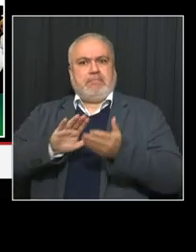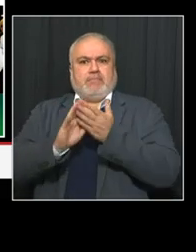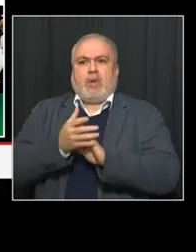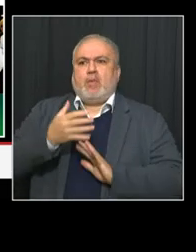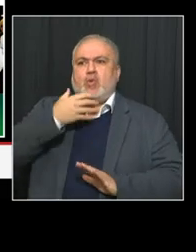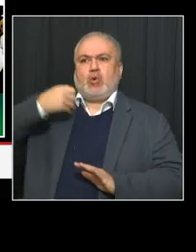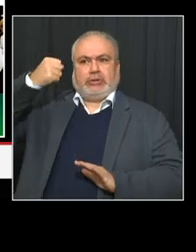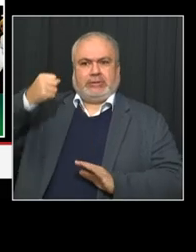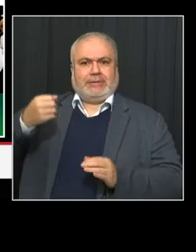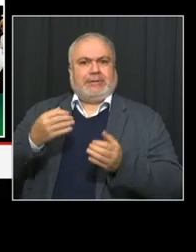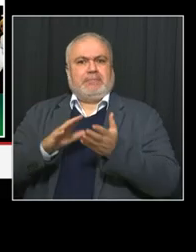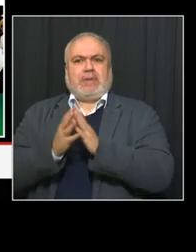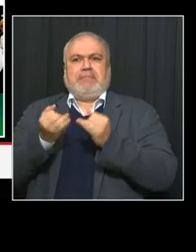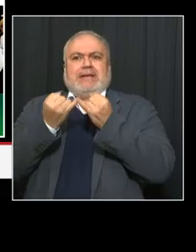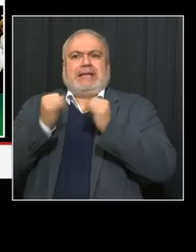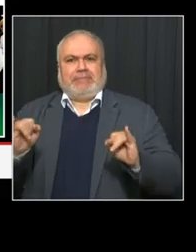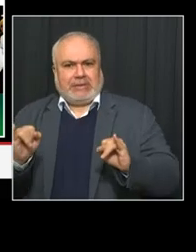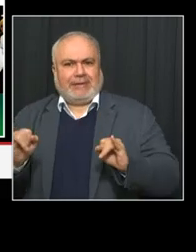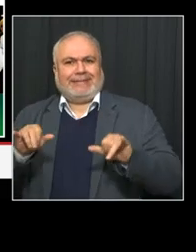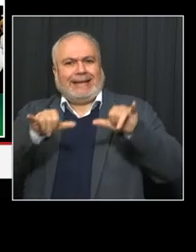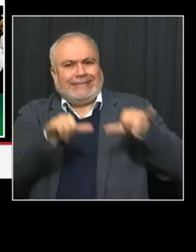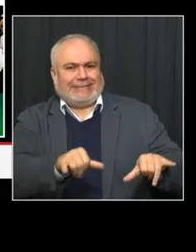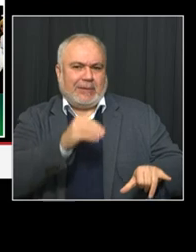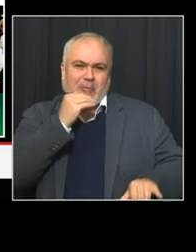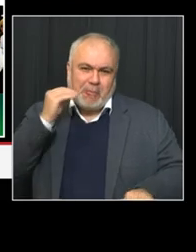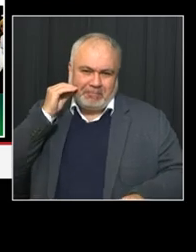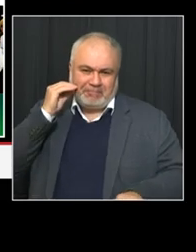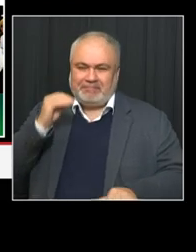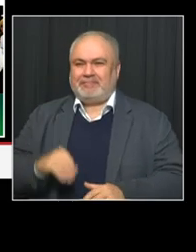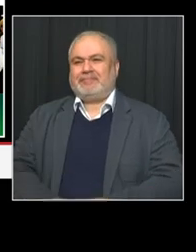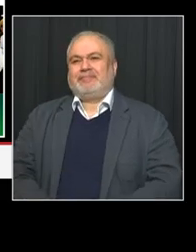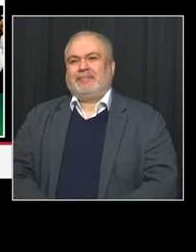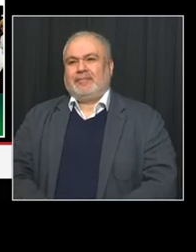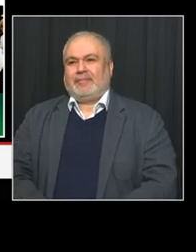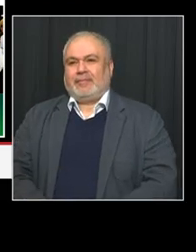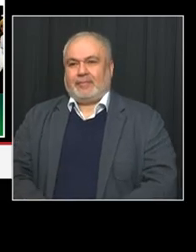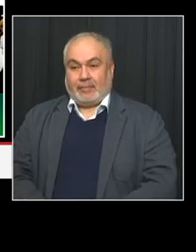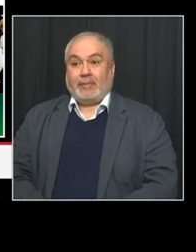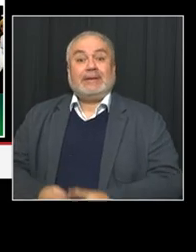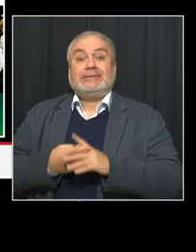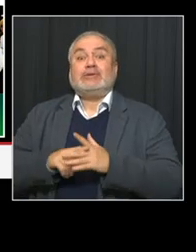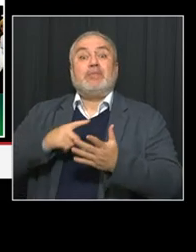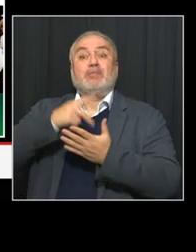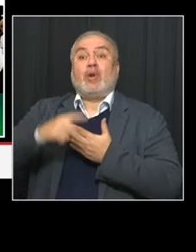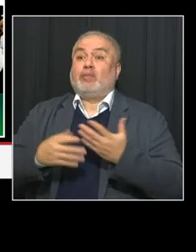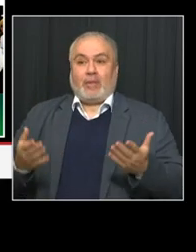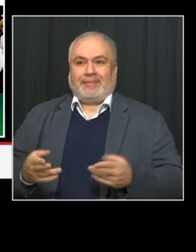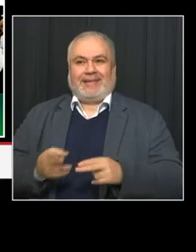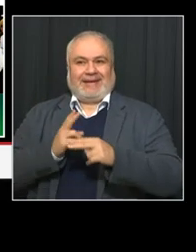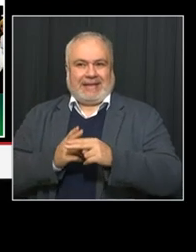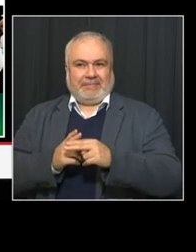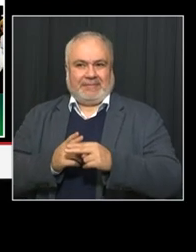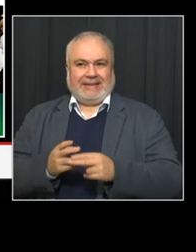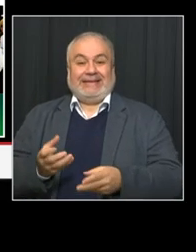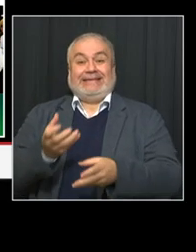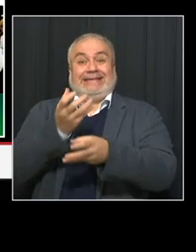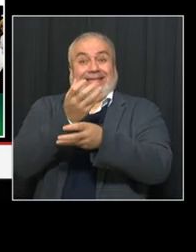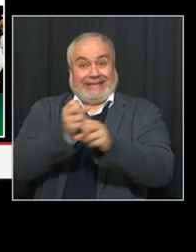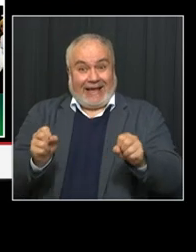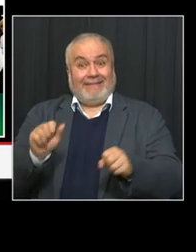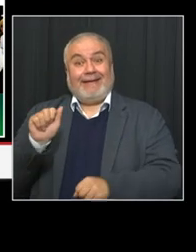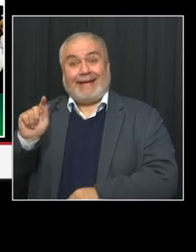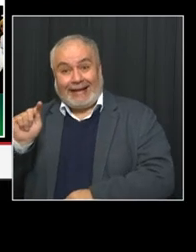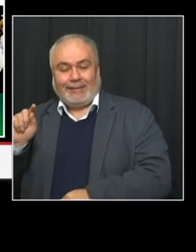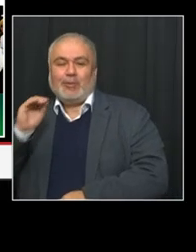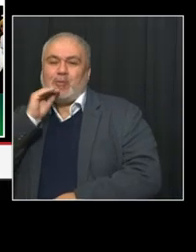So created by the mayor was the Safe at Home program, which has helped make modifications to homes so that seniors can age in